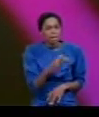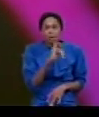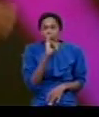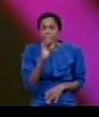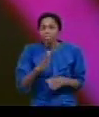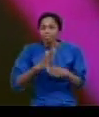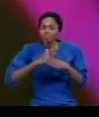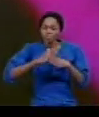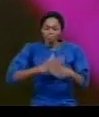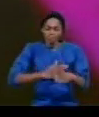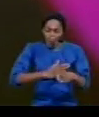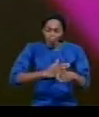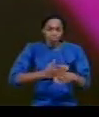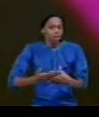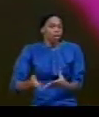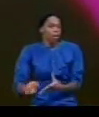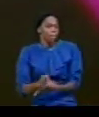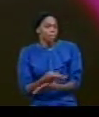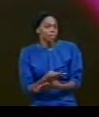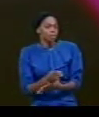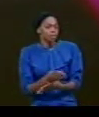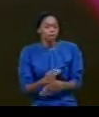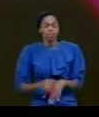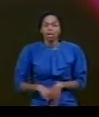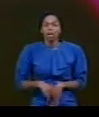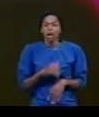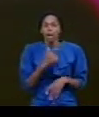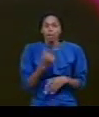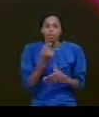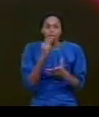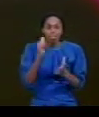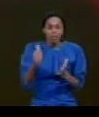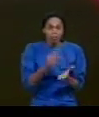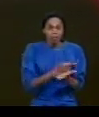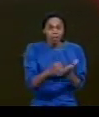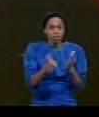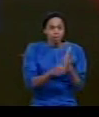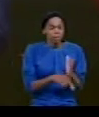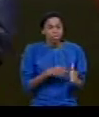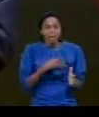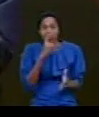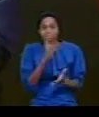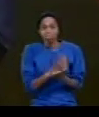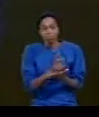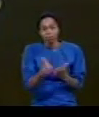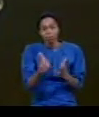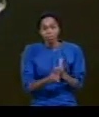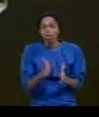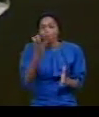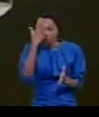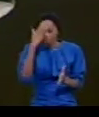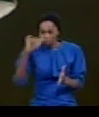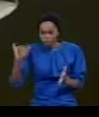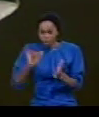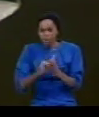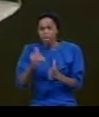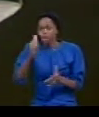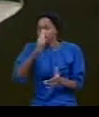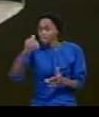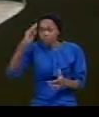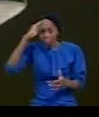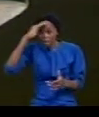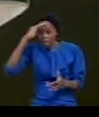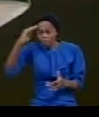between self-righteousness and true godliness, knowing that a man is not justified by the works of the